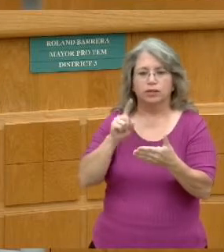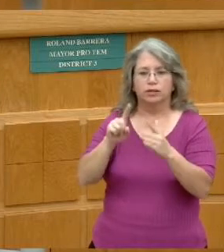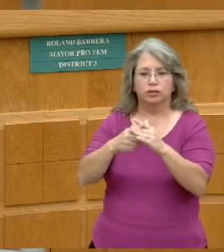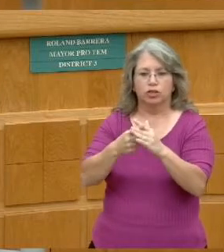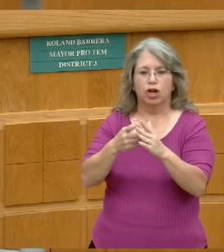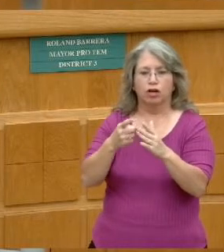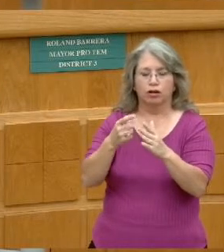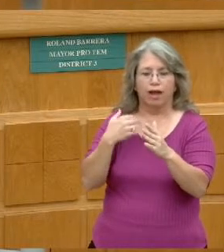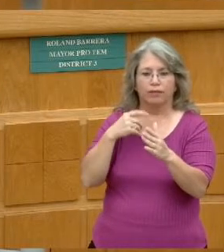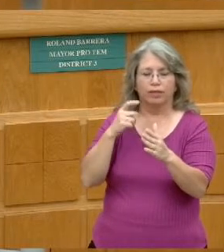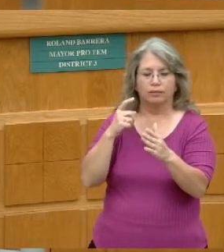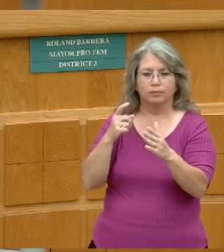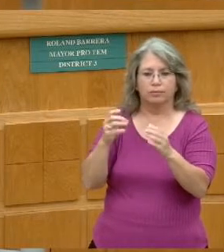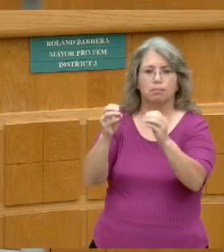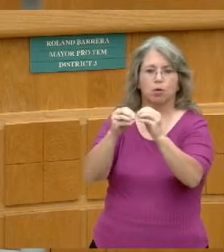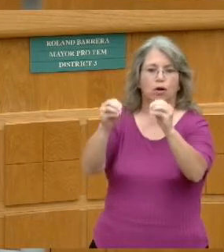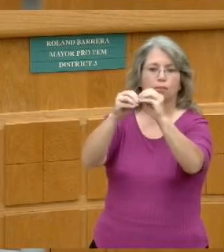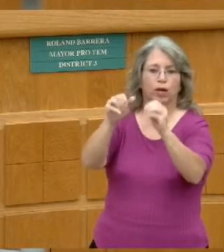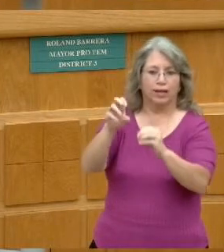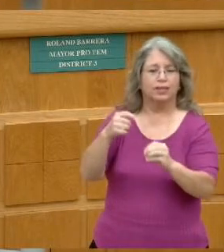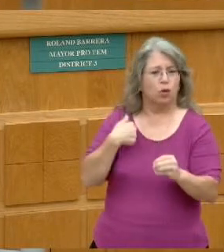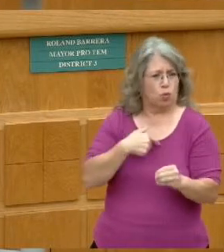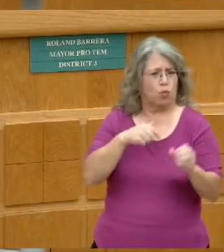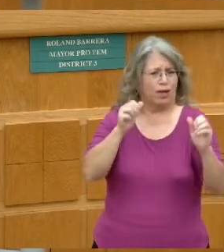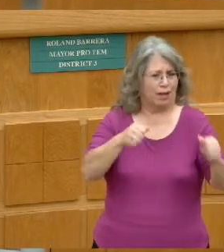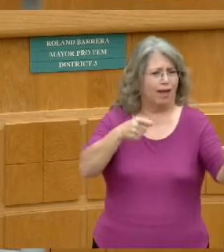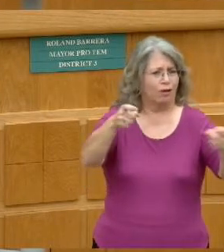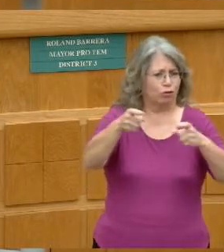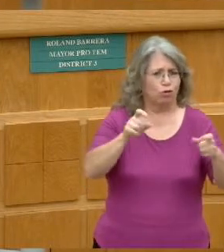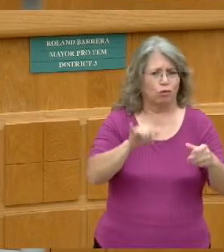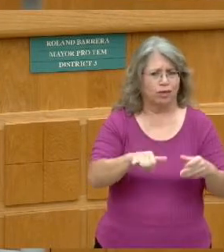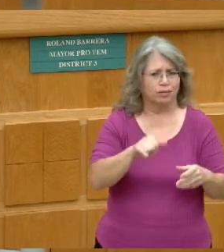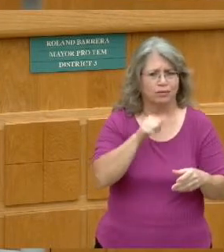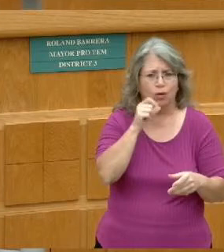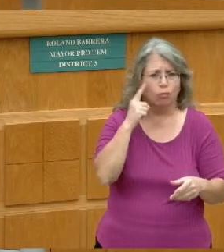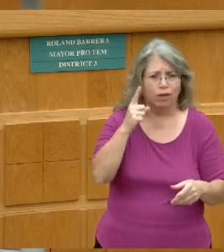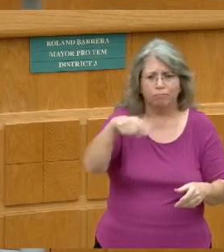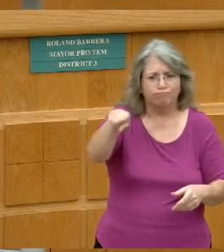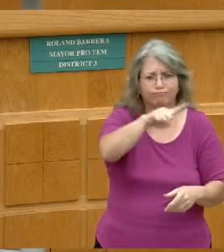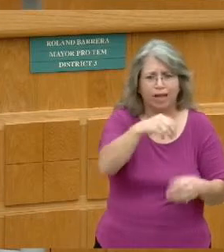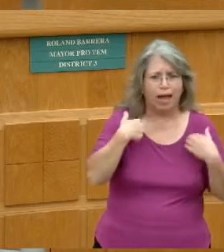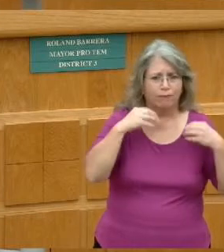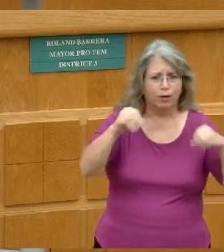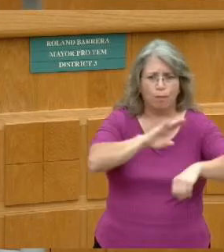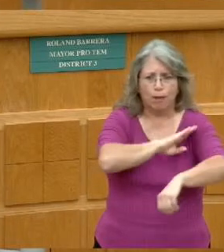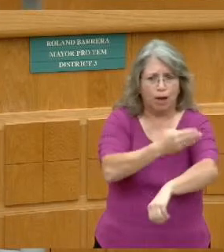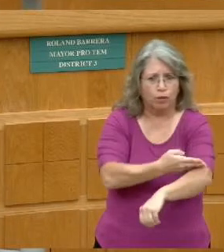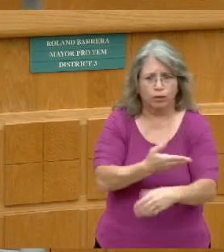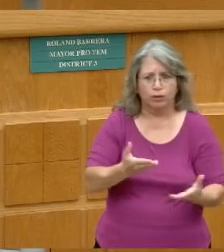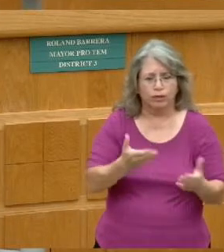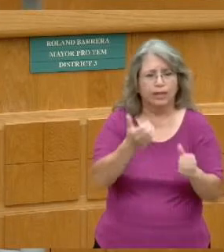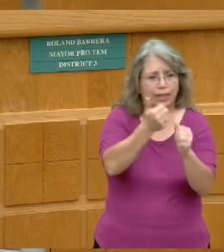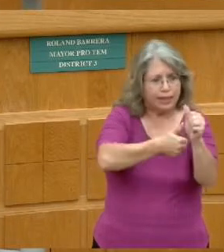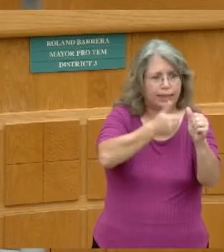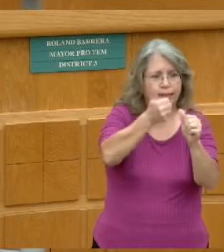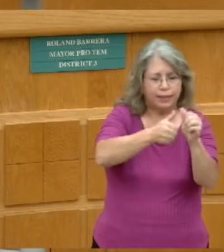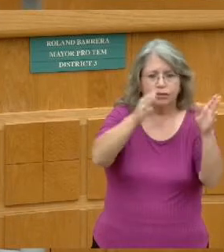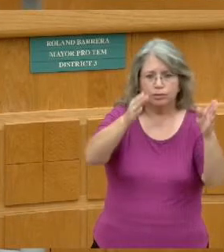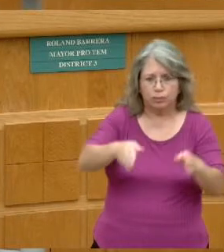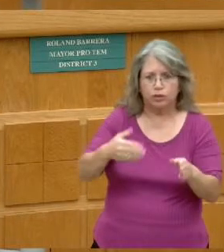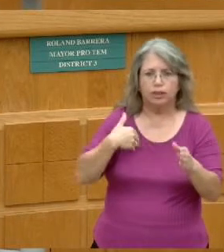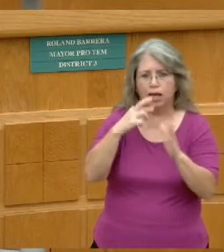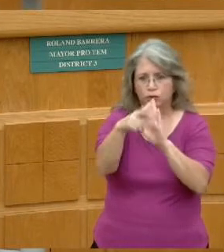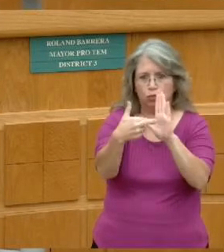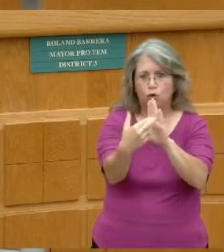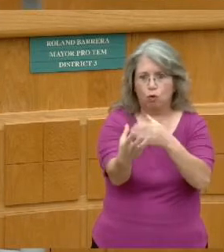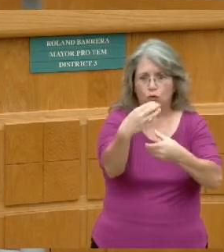Don't be fooled into thinking that we're powerless. And each of you has a role to play in this. And if you